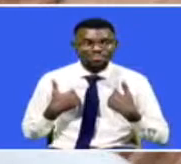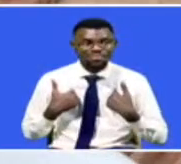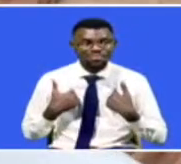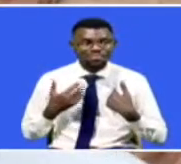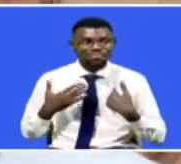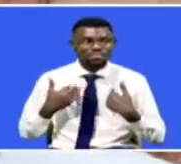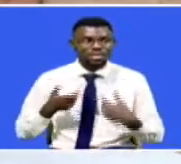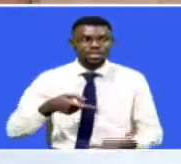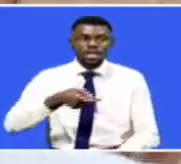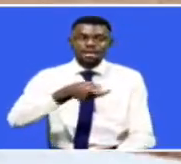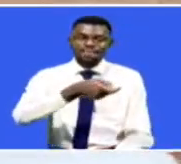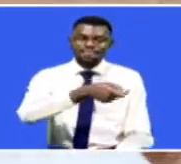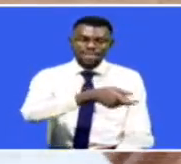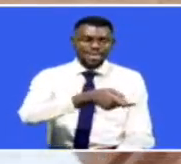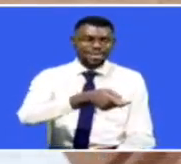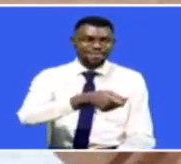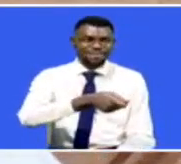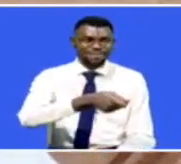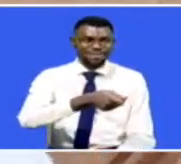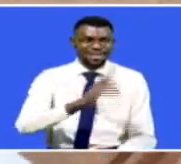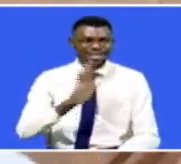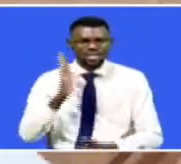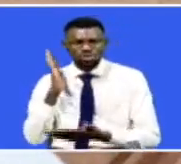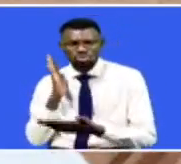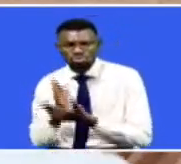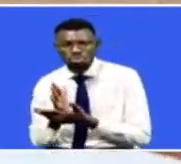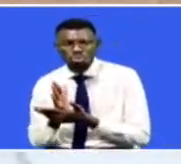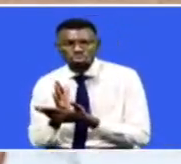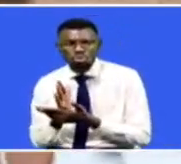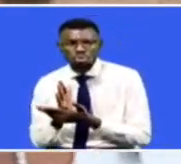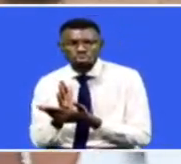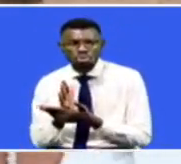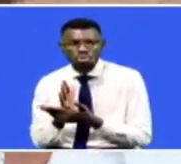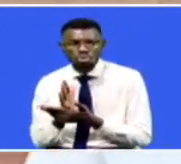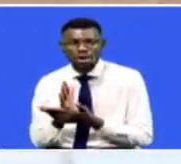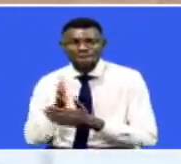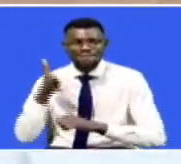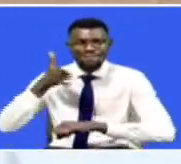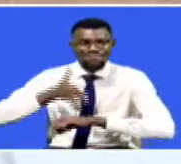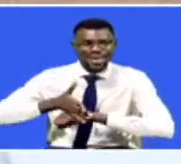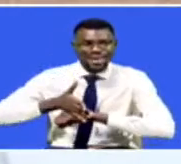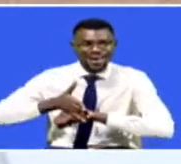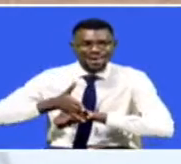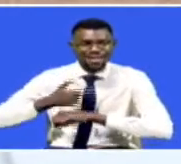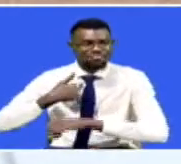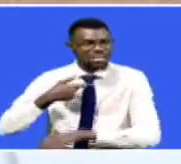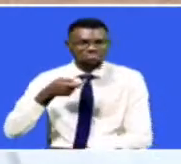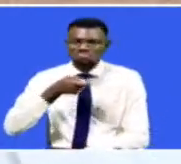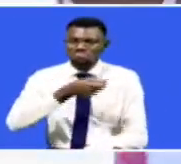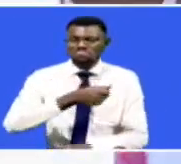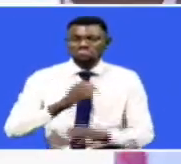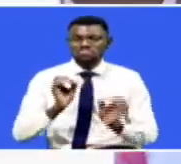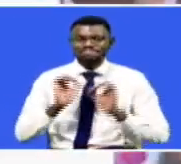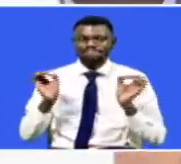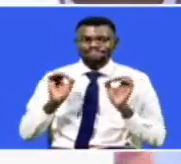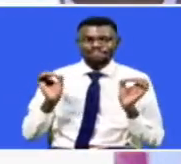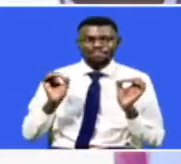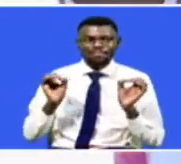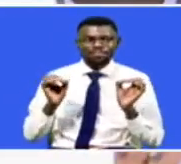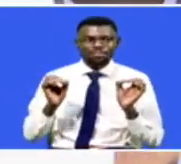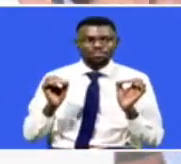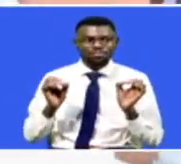ukwe, ile isiyo ya ukweli sitafanya nini? Sitalipa. Kwa